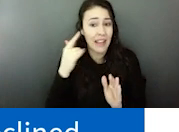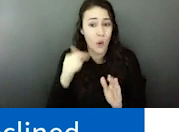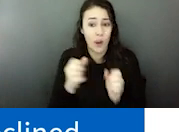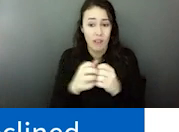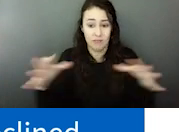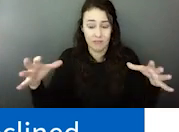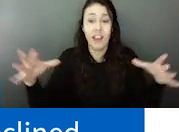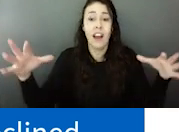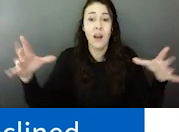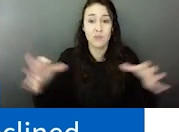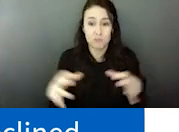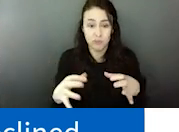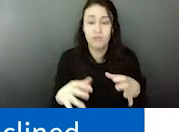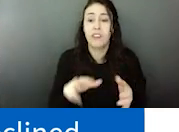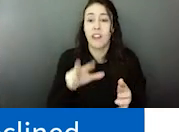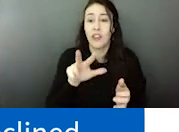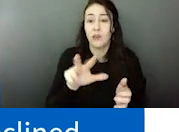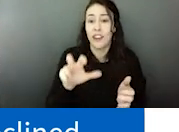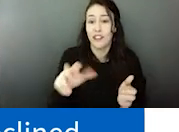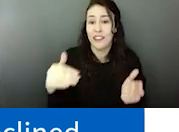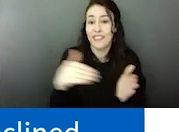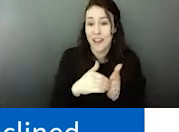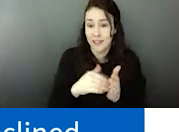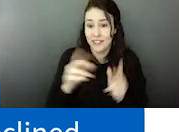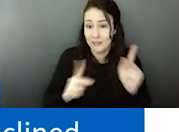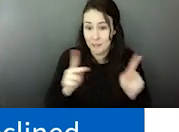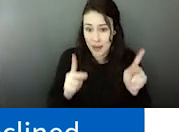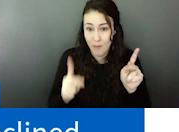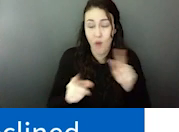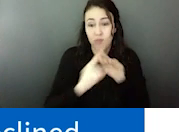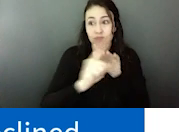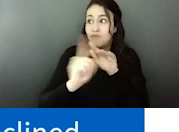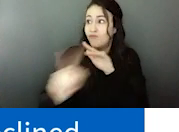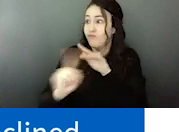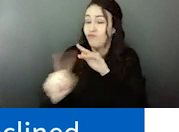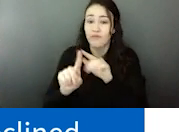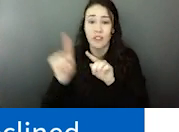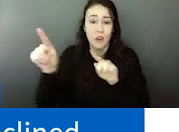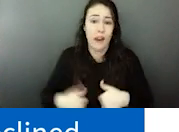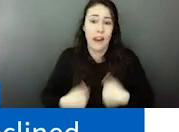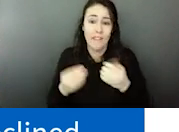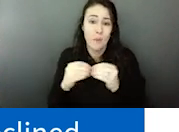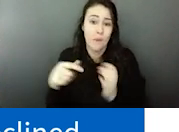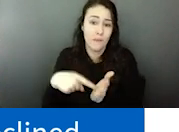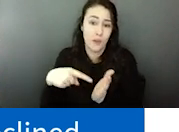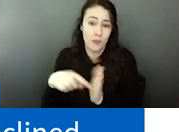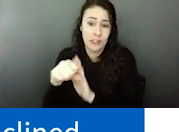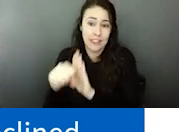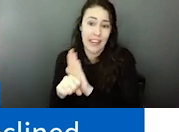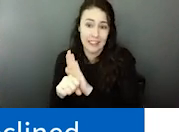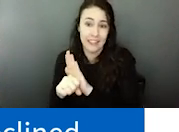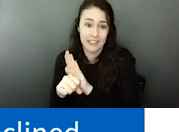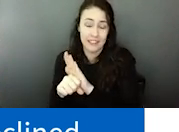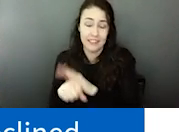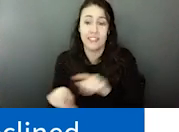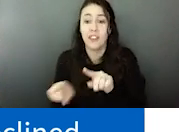by 300,000 individuals going off to more affordable states. We also know that demographically, there has been a